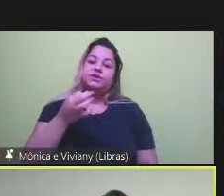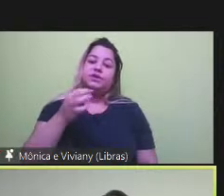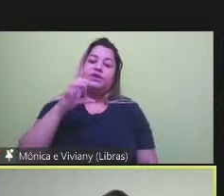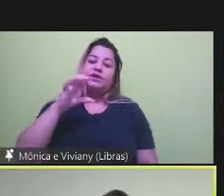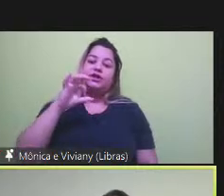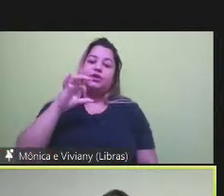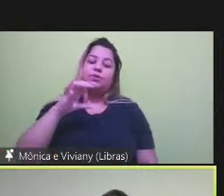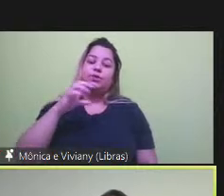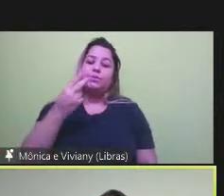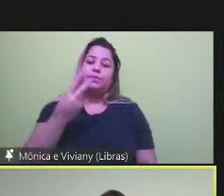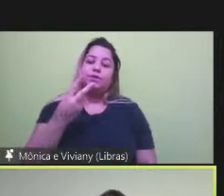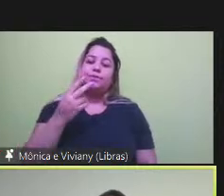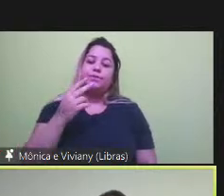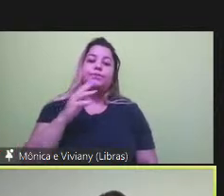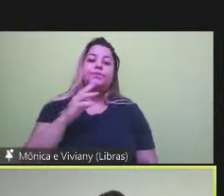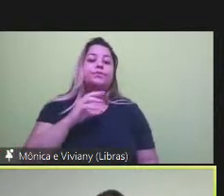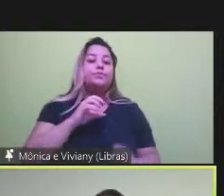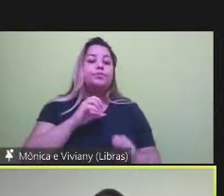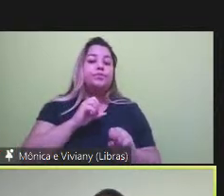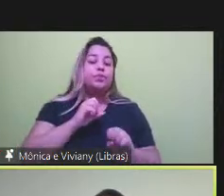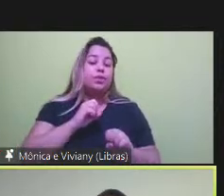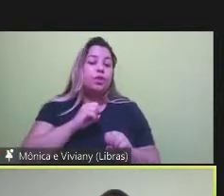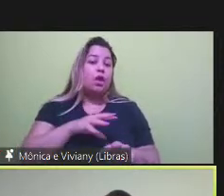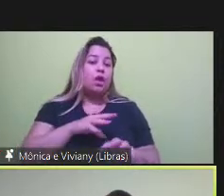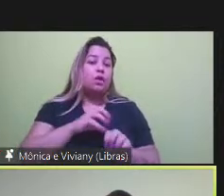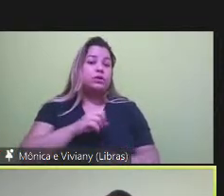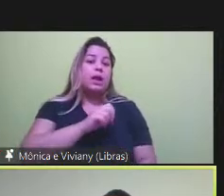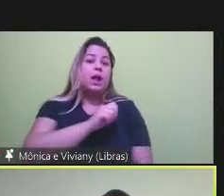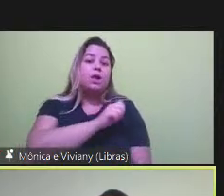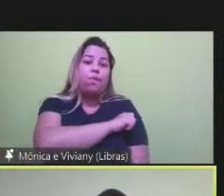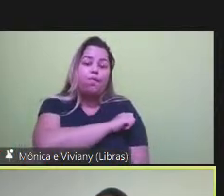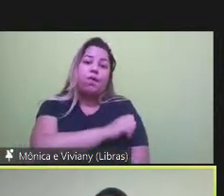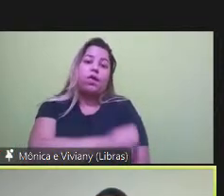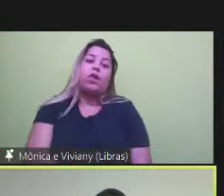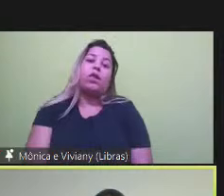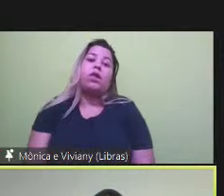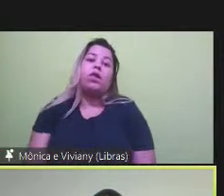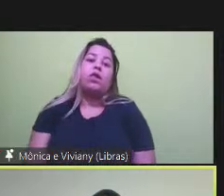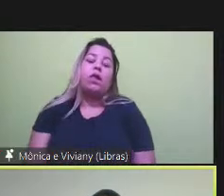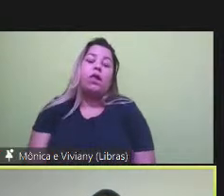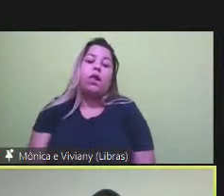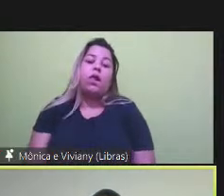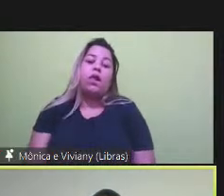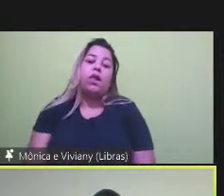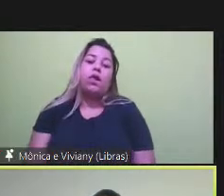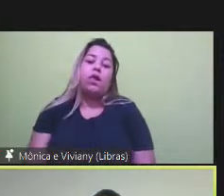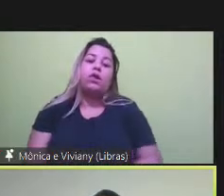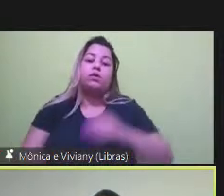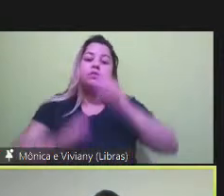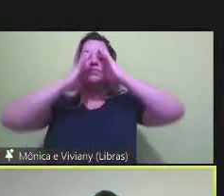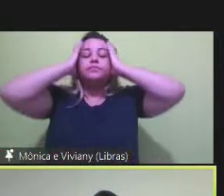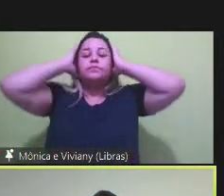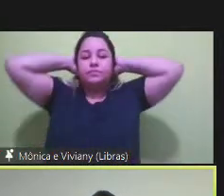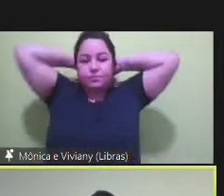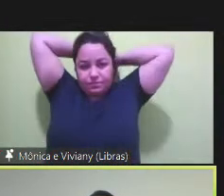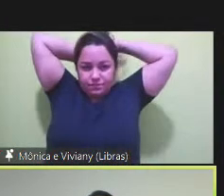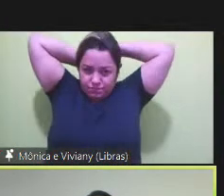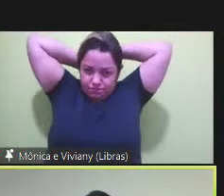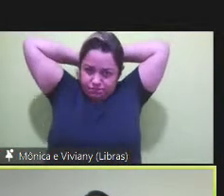an estimative of more than 18,000